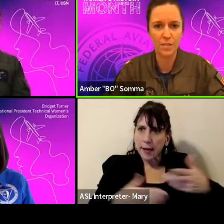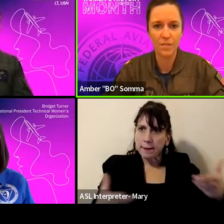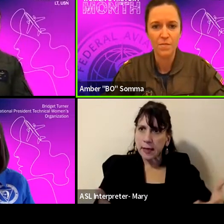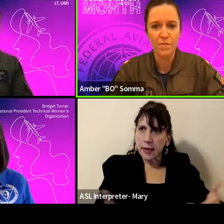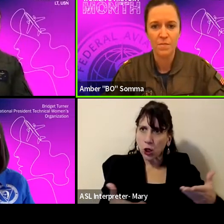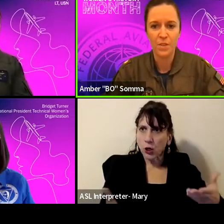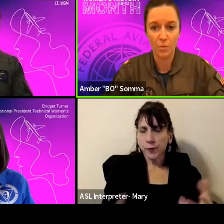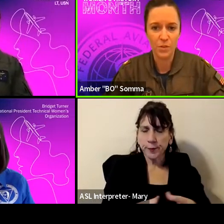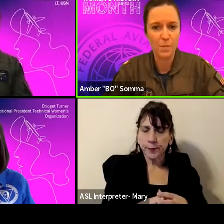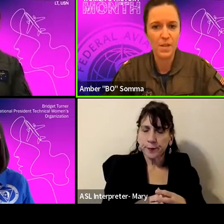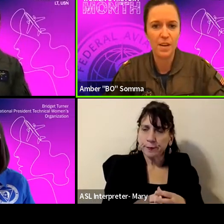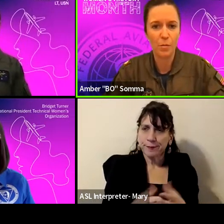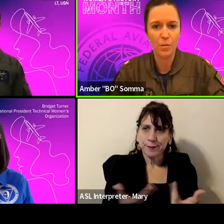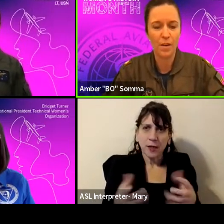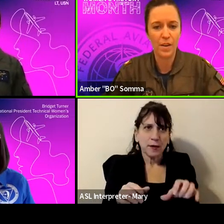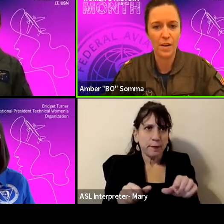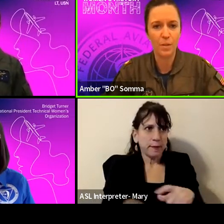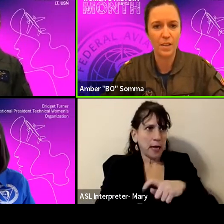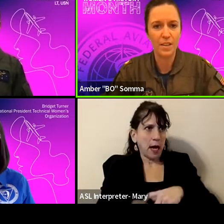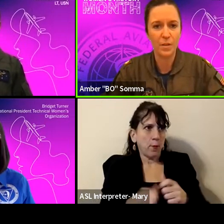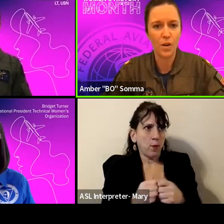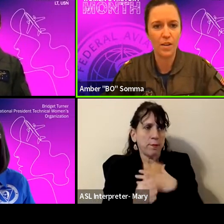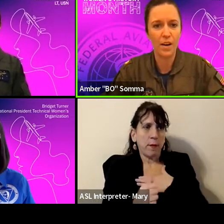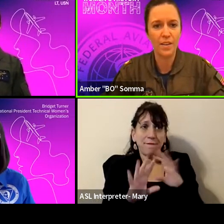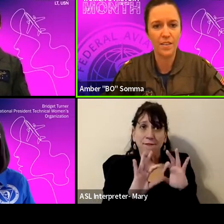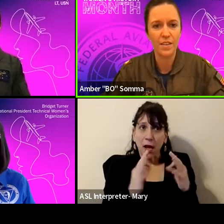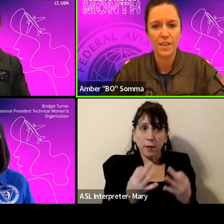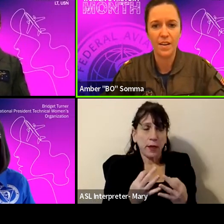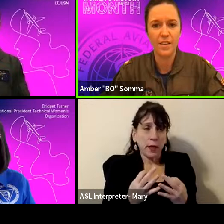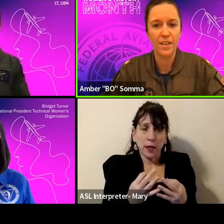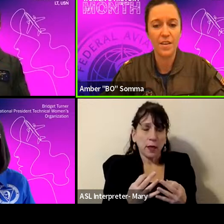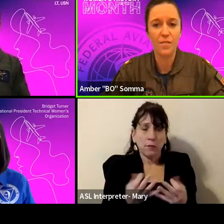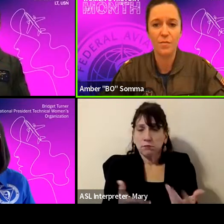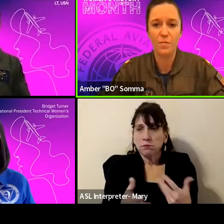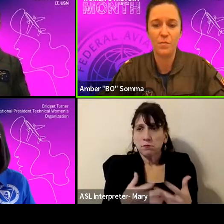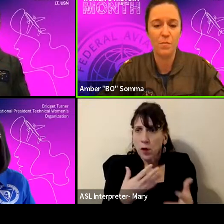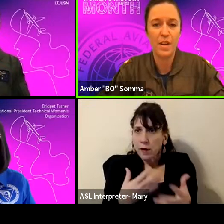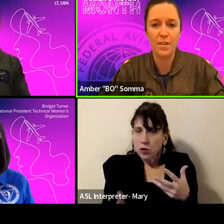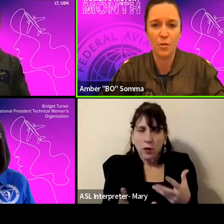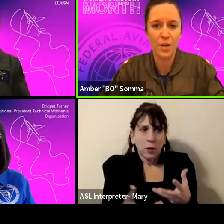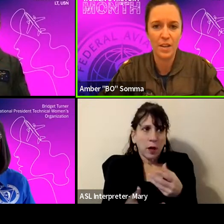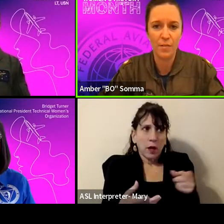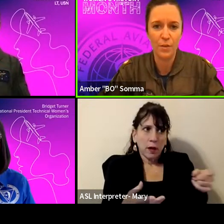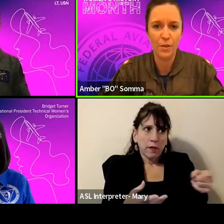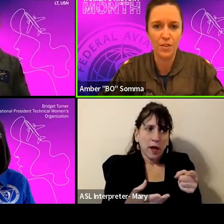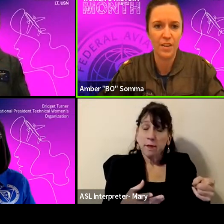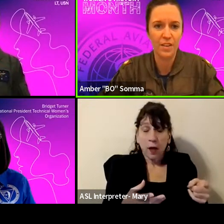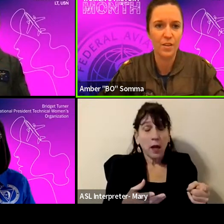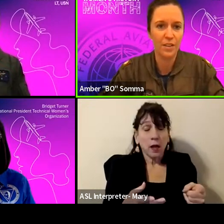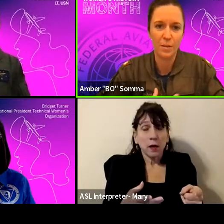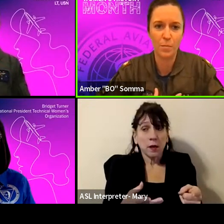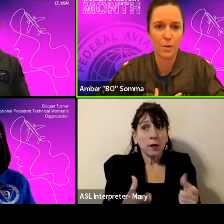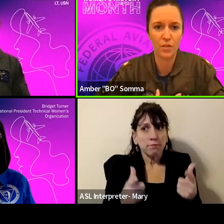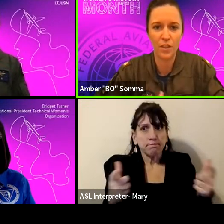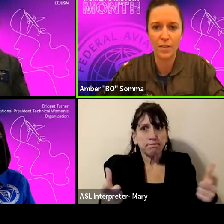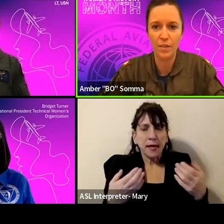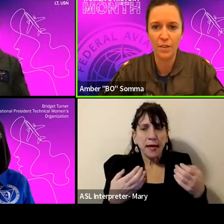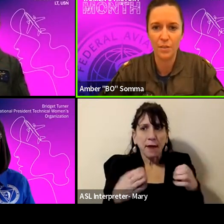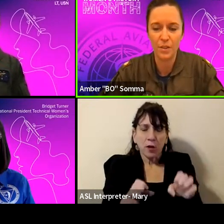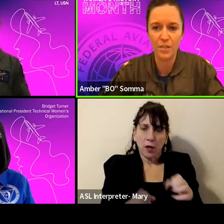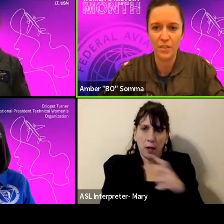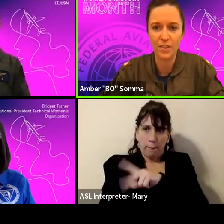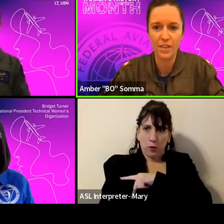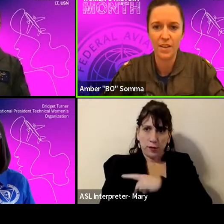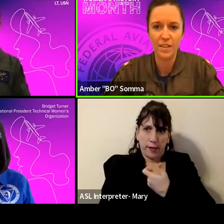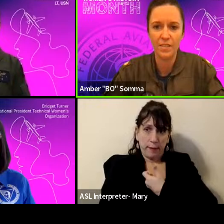to, you know, spend time with my family and whatnot. They have made great efforts. I know, like, personally,